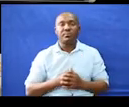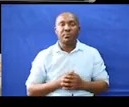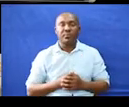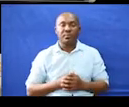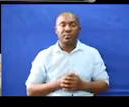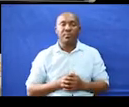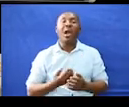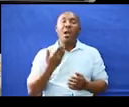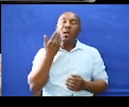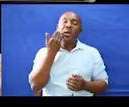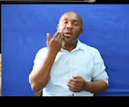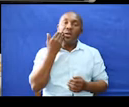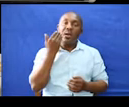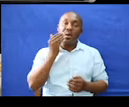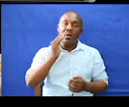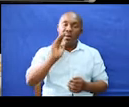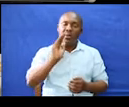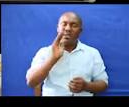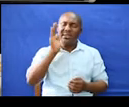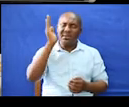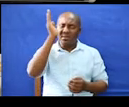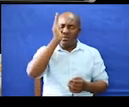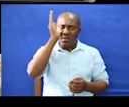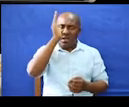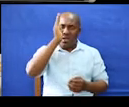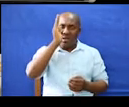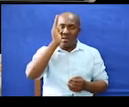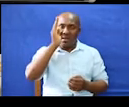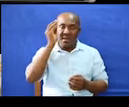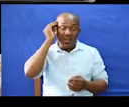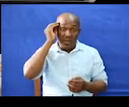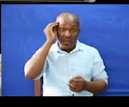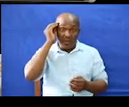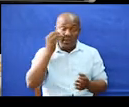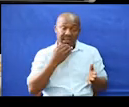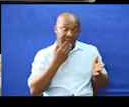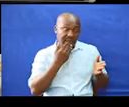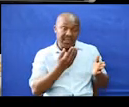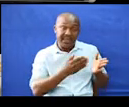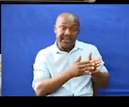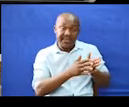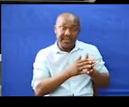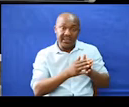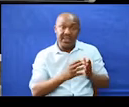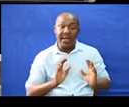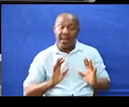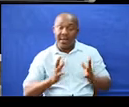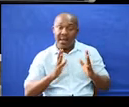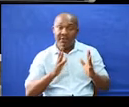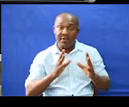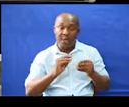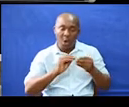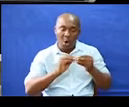An important early theory states that living organisms